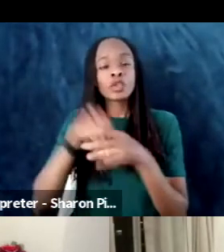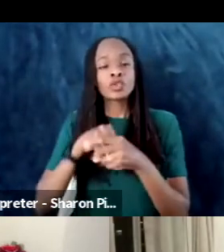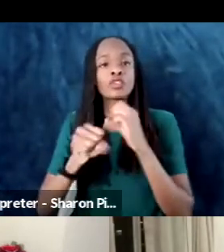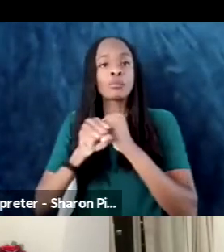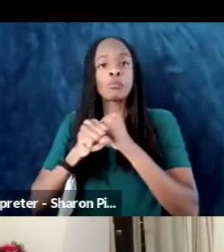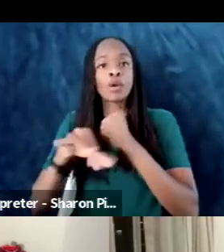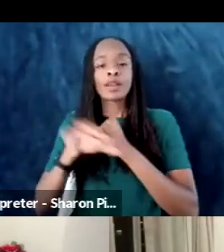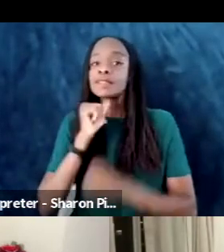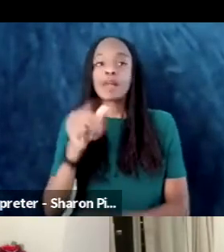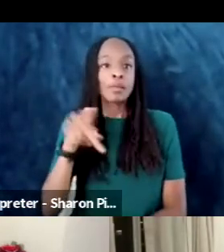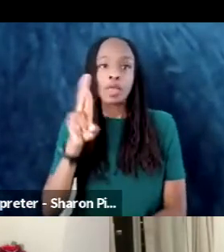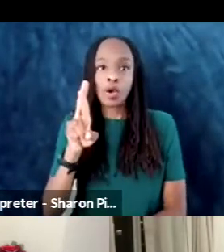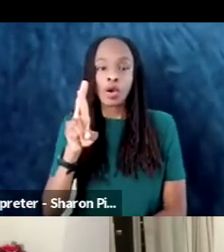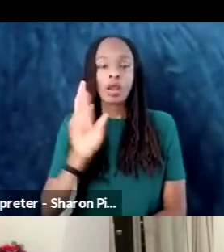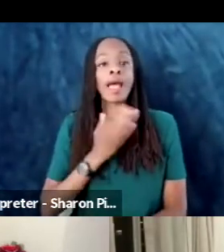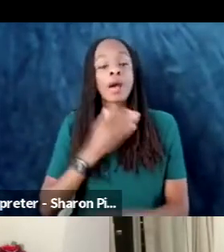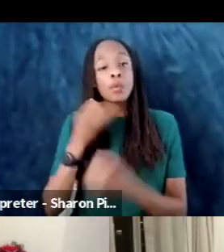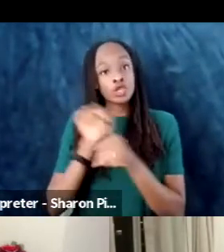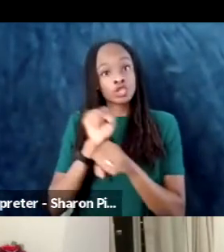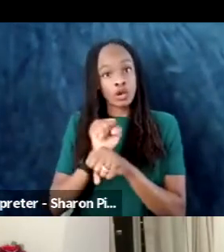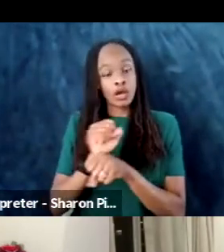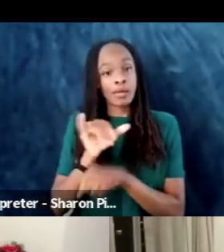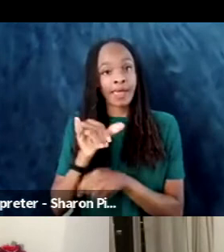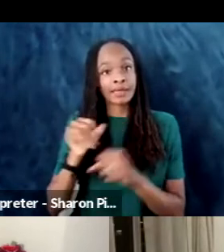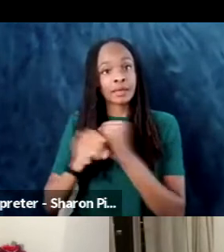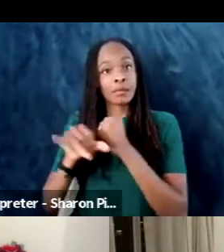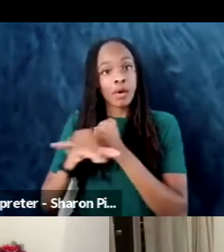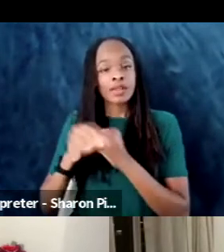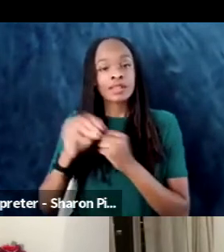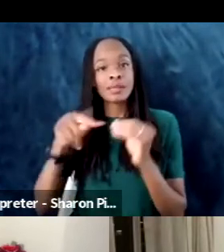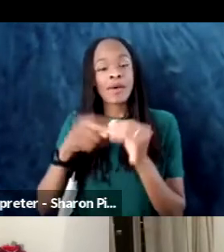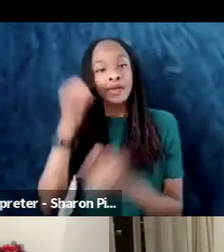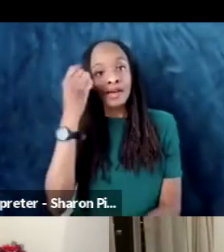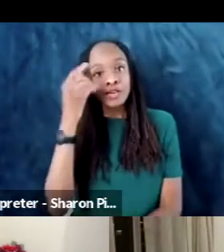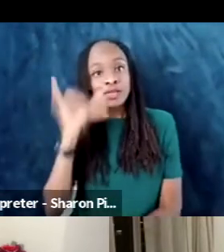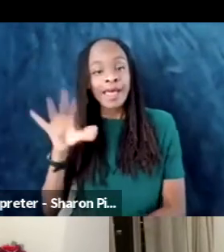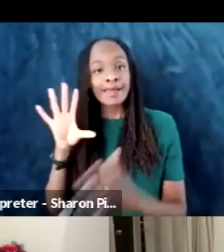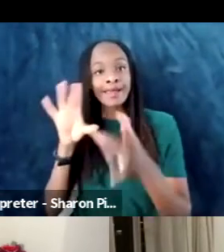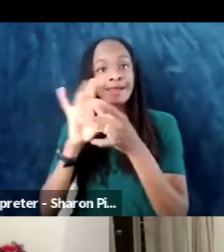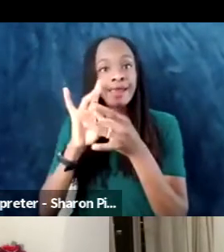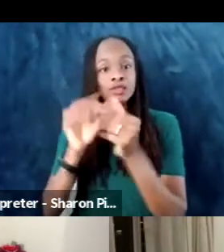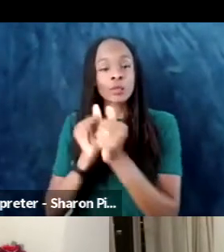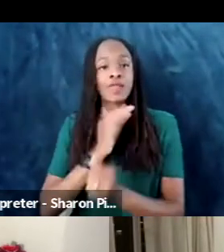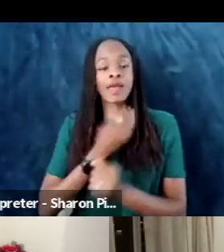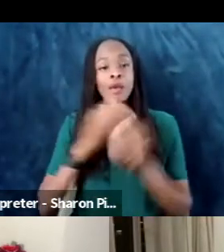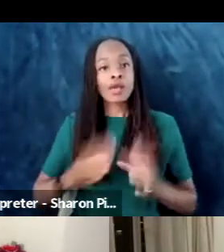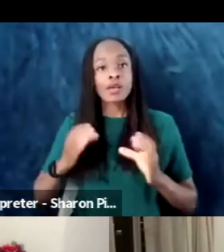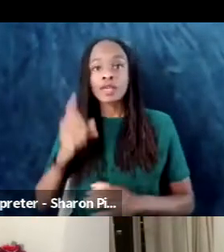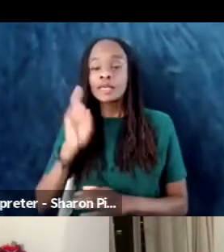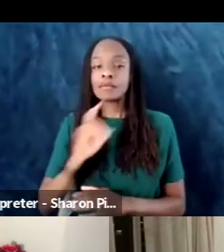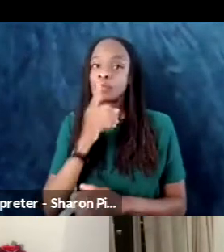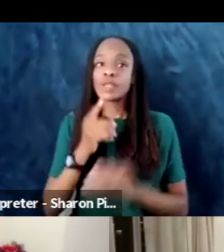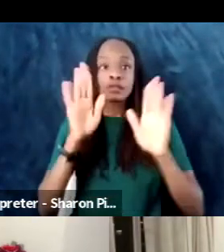jobs as marketers are to understand that and to connect to our customers. We need to be credible in this space.